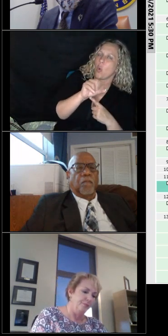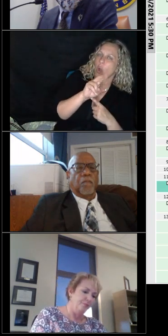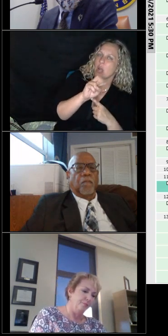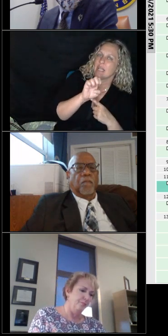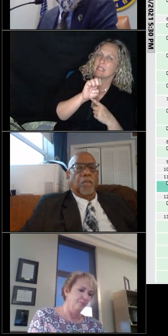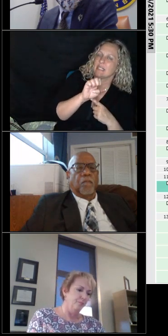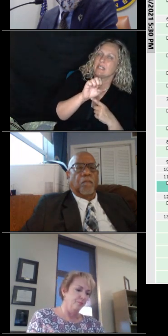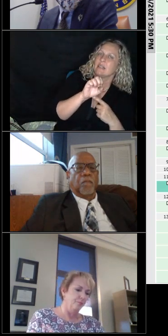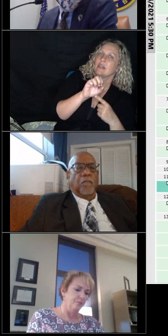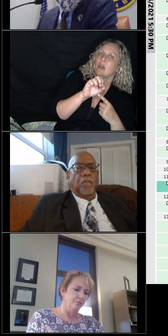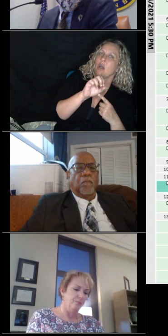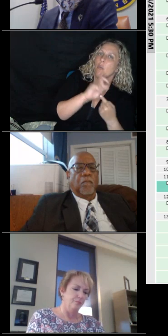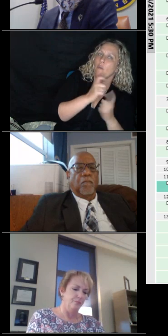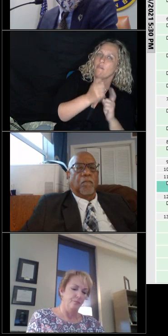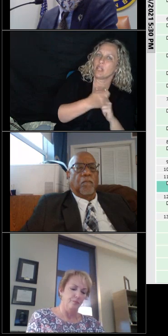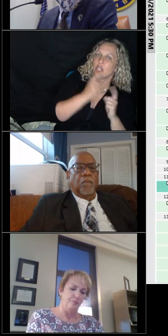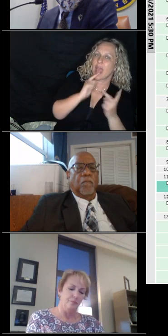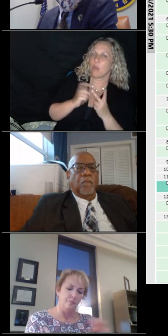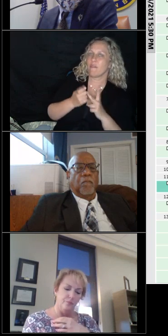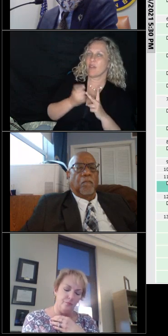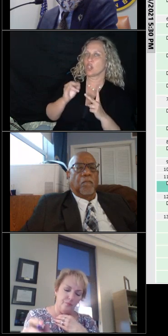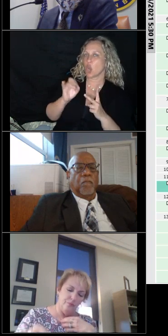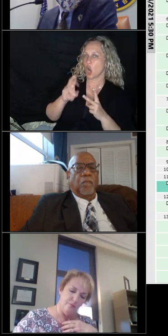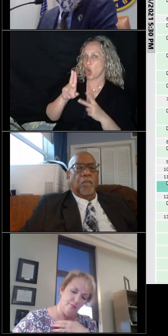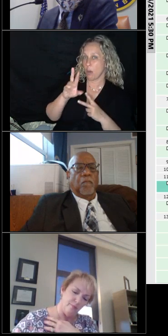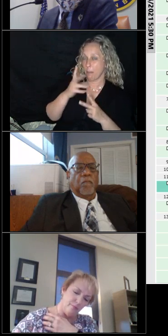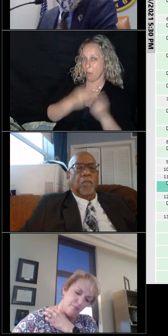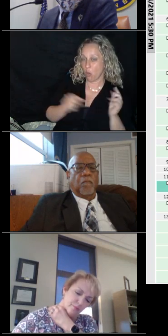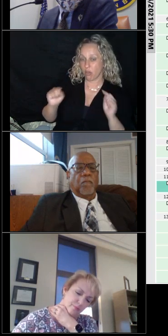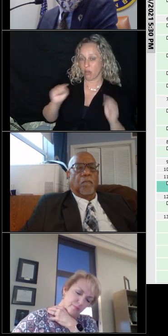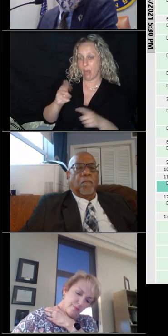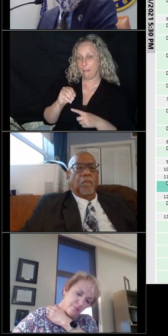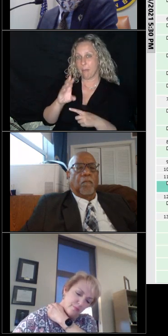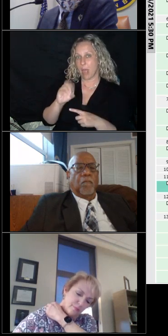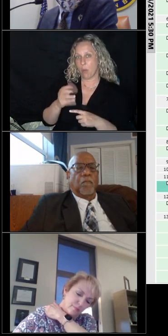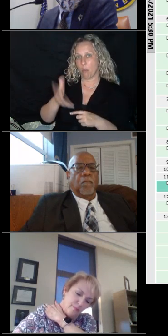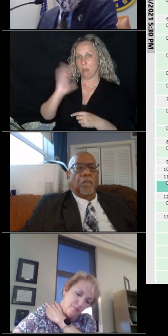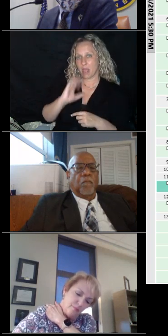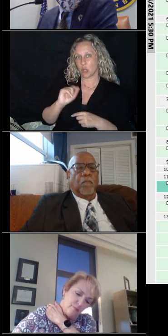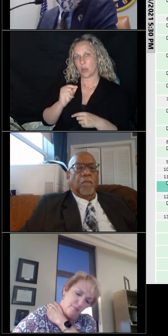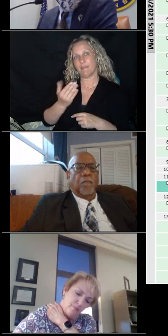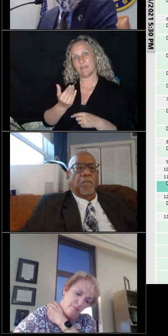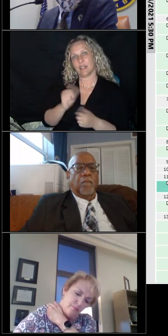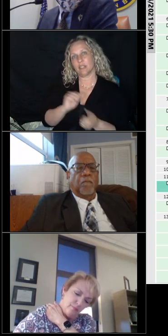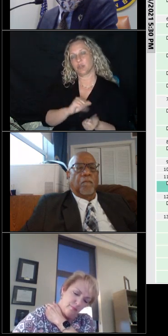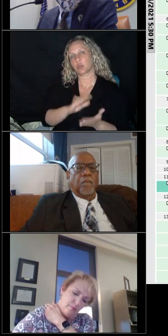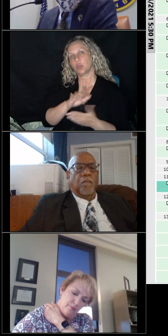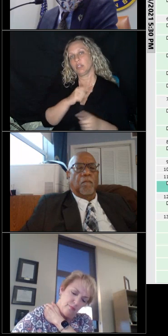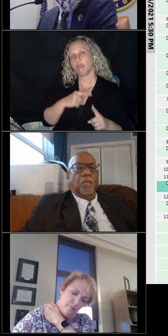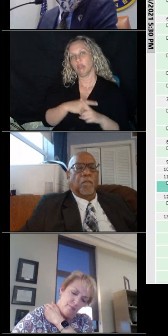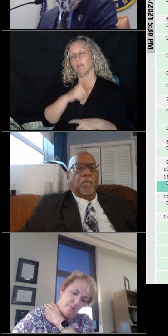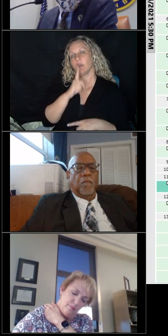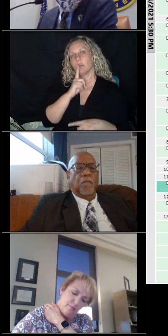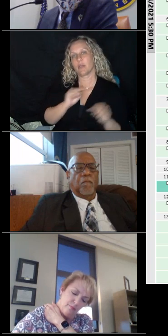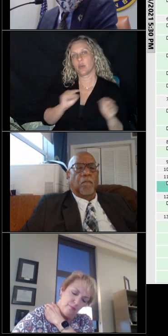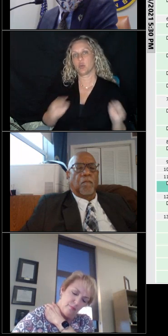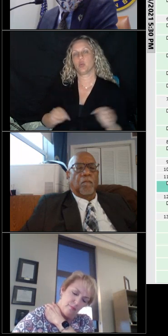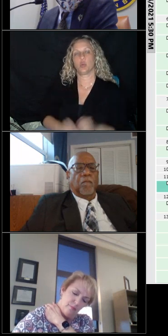provision of the charter. The memo that I wrote back in 2015 address the conflict between the